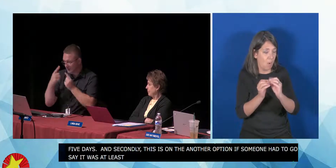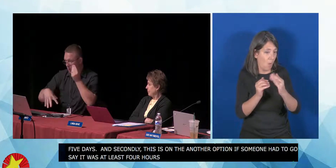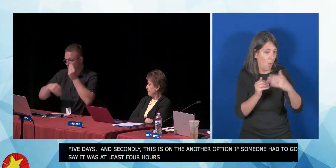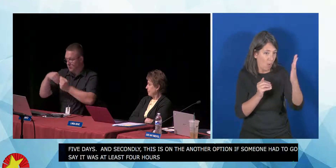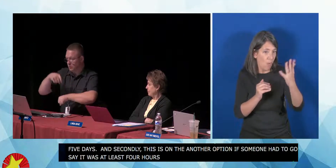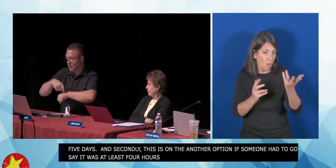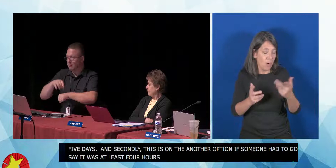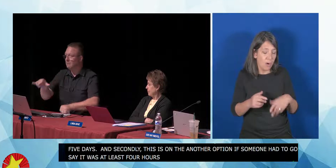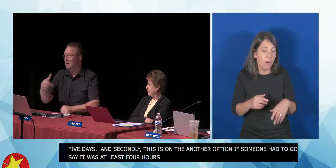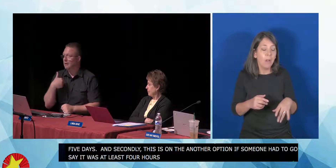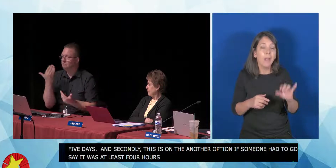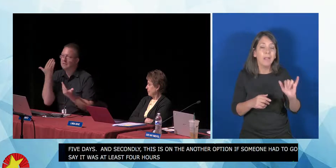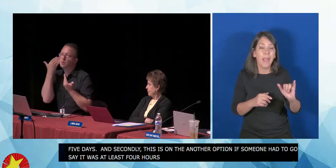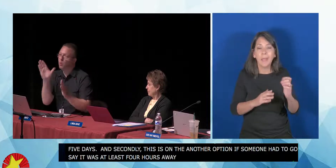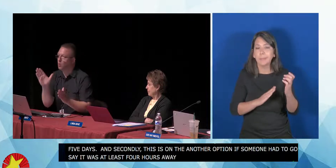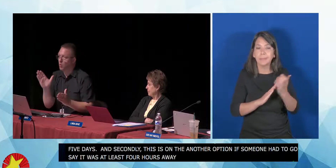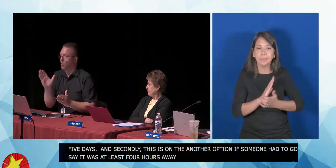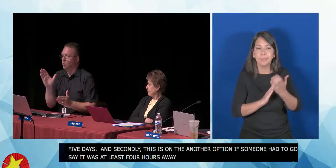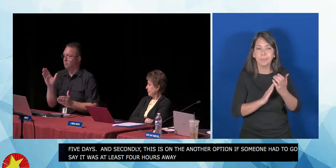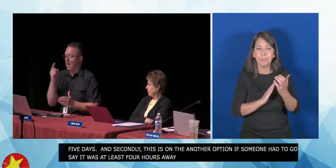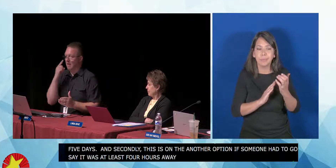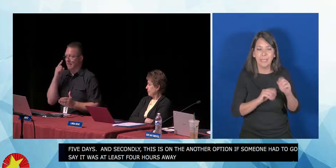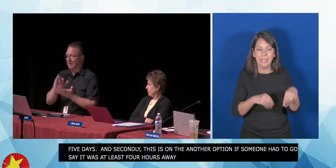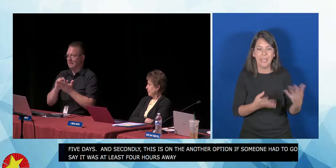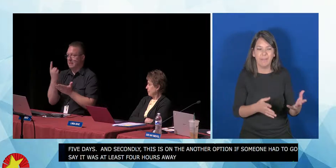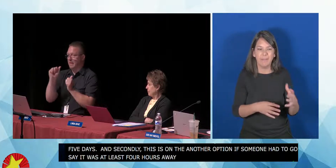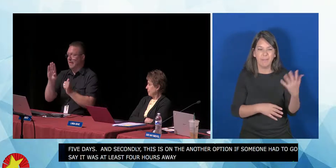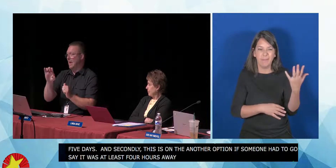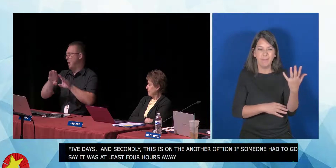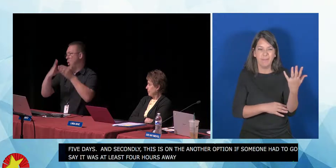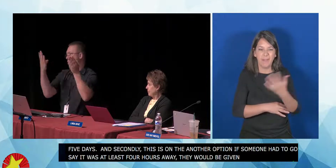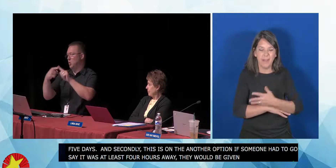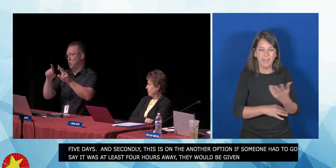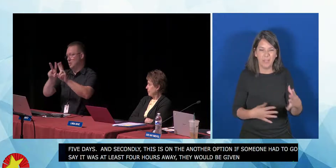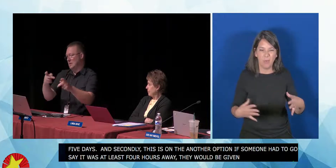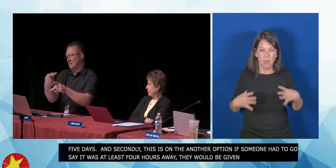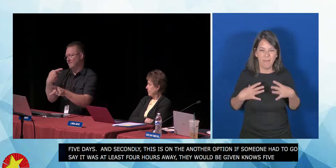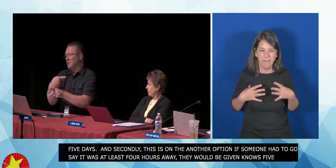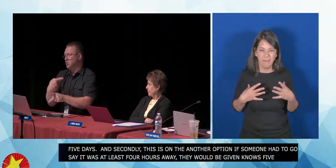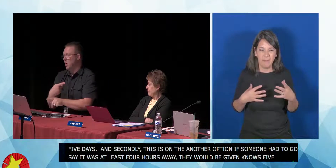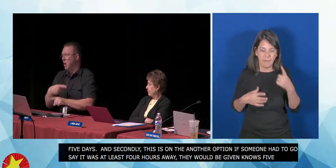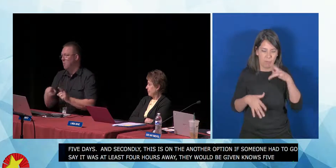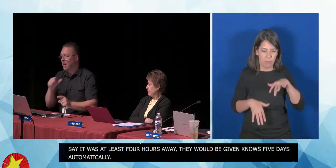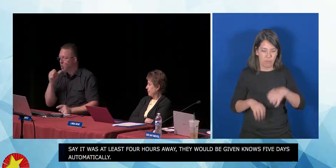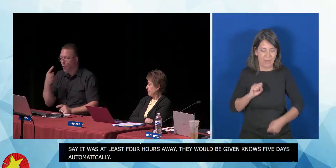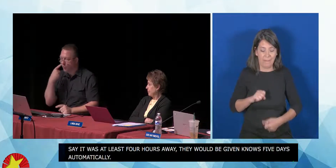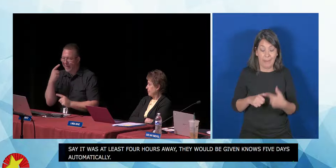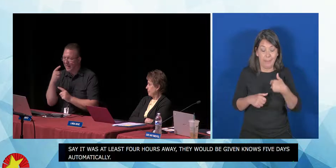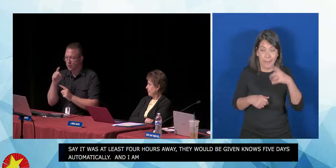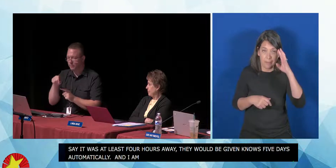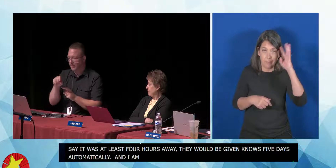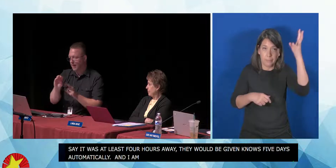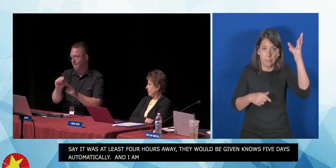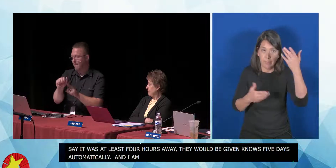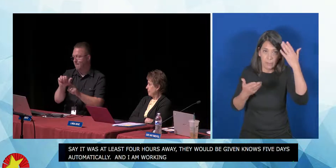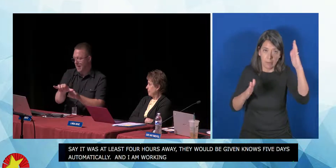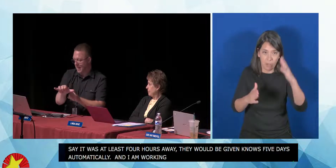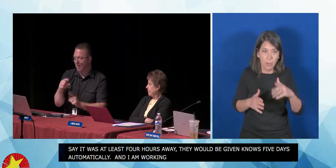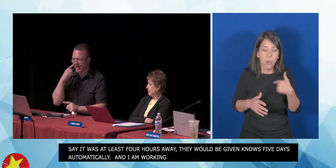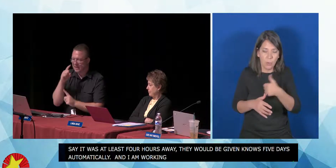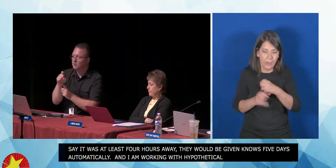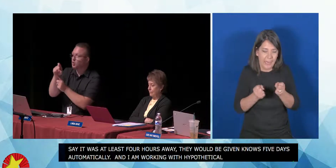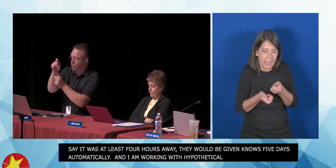be given those 5 days. I'm working with hypothetical numbers here, and I think that's something that could be worked